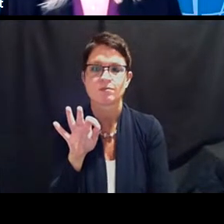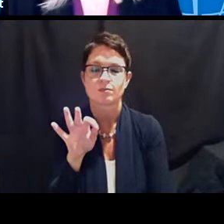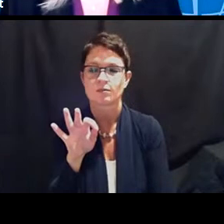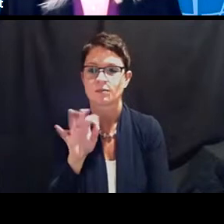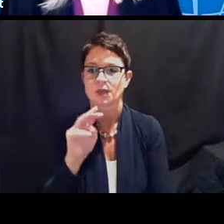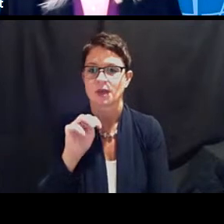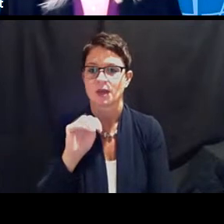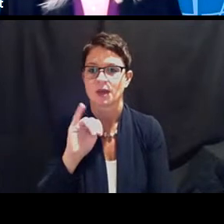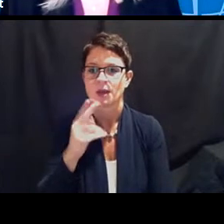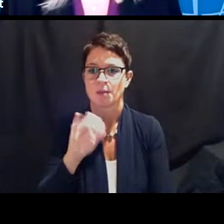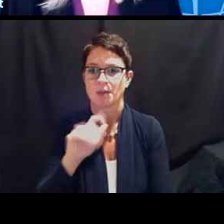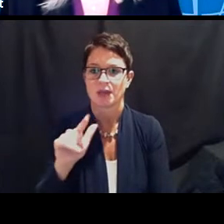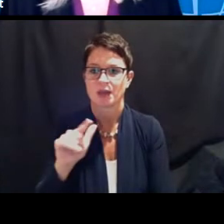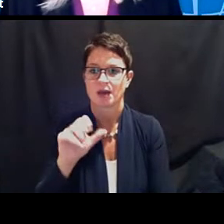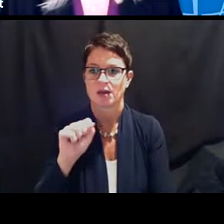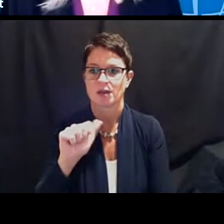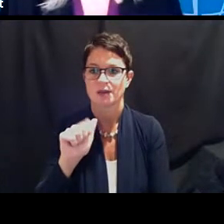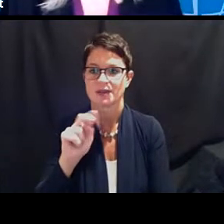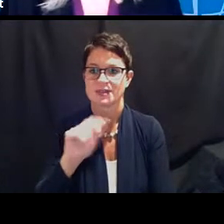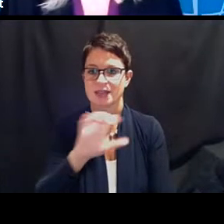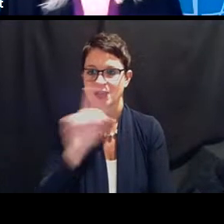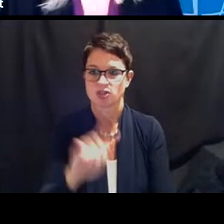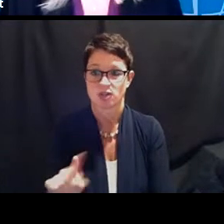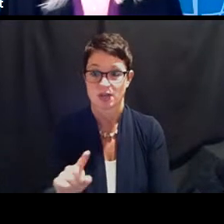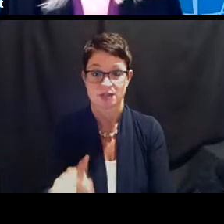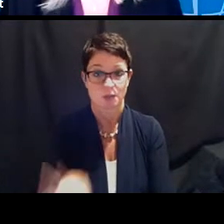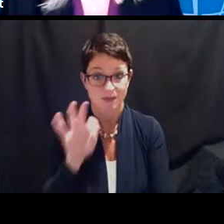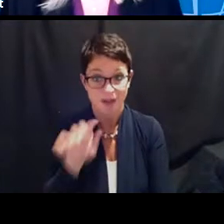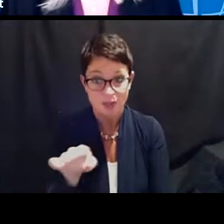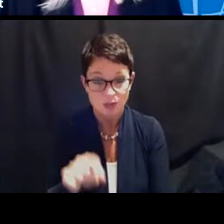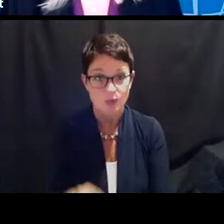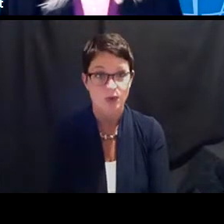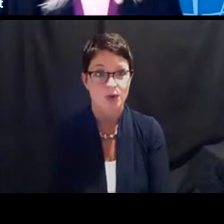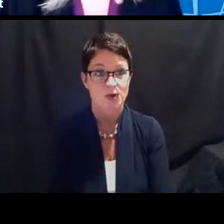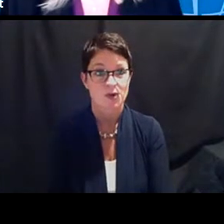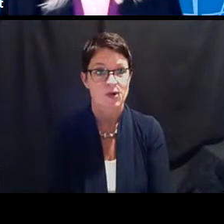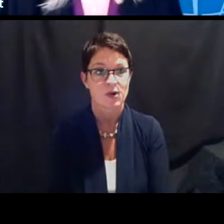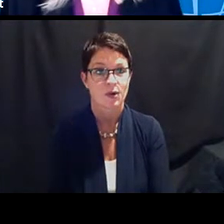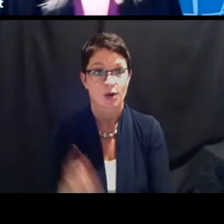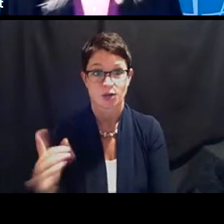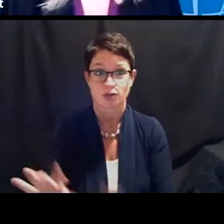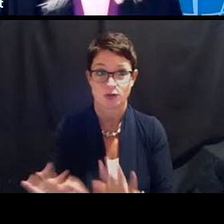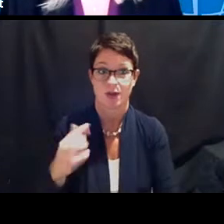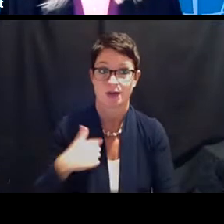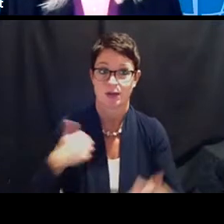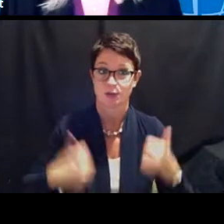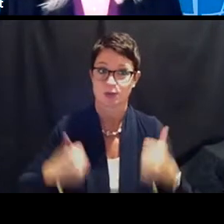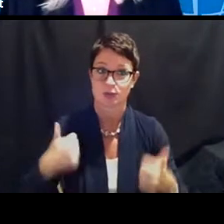Miguel Sanchez. Miguel, did we find you? Or did you find us?